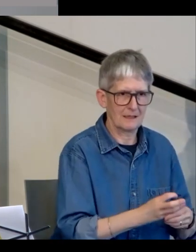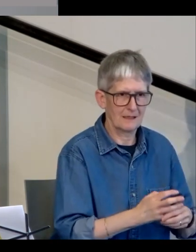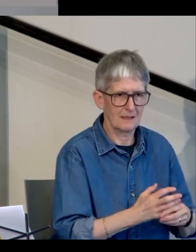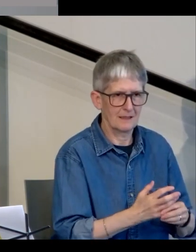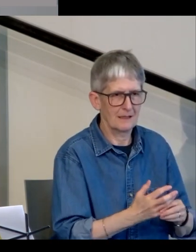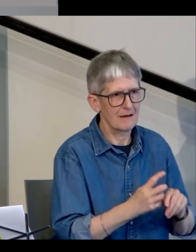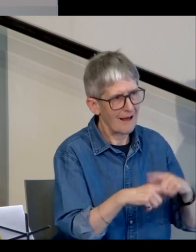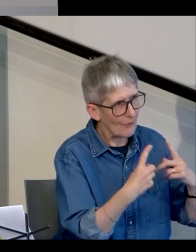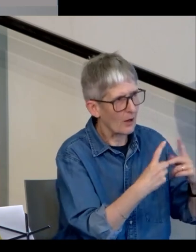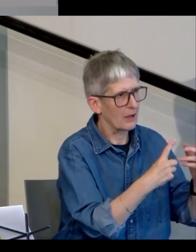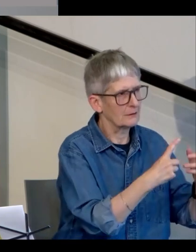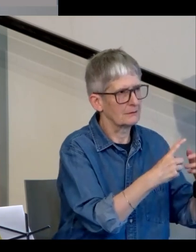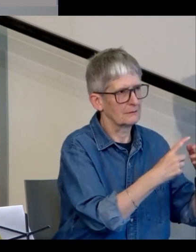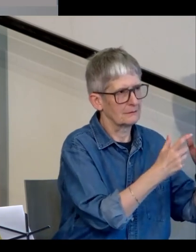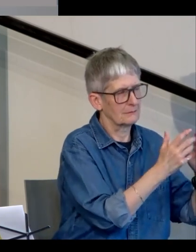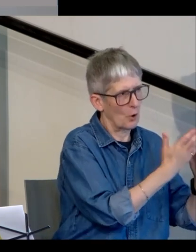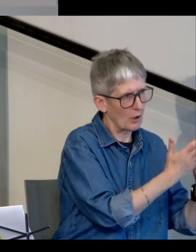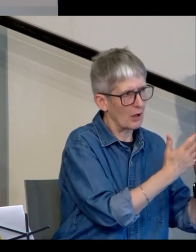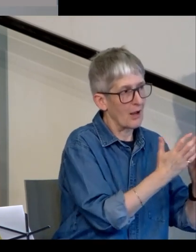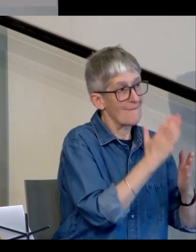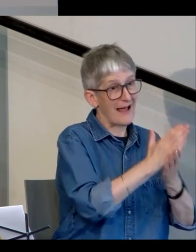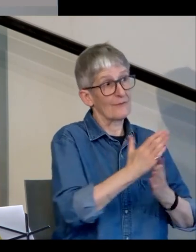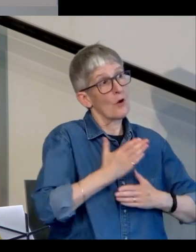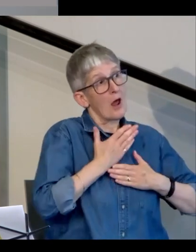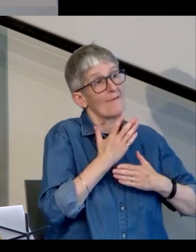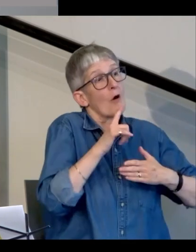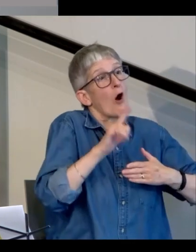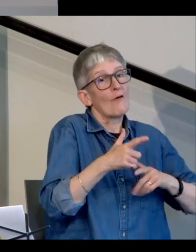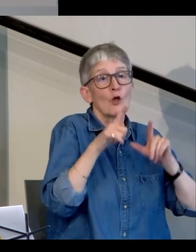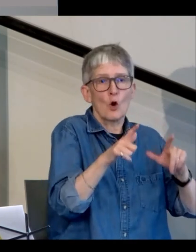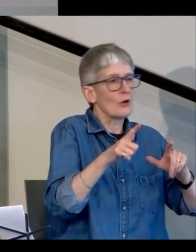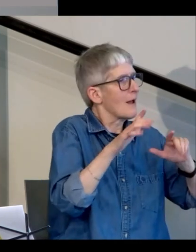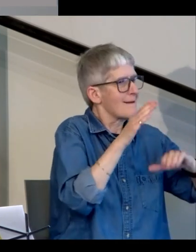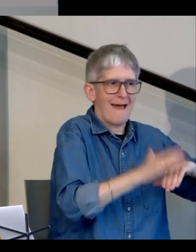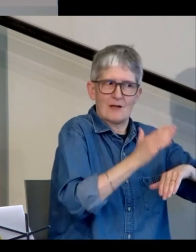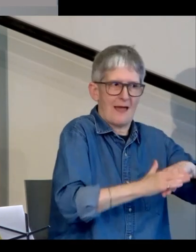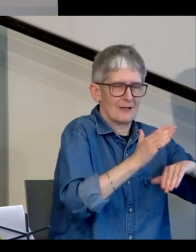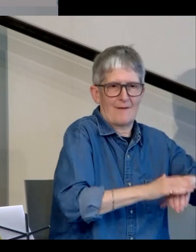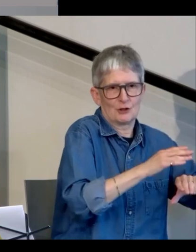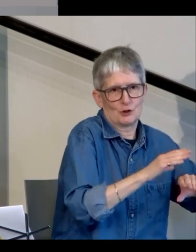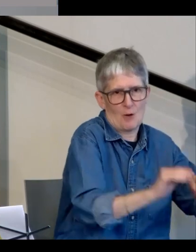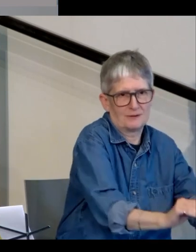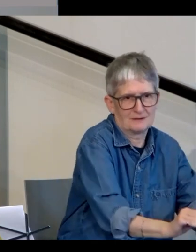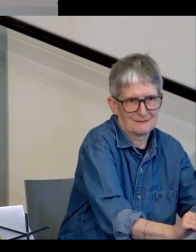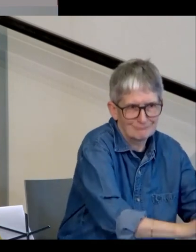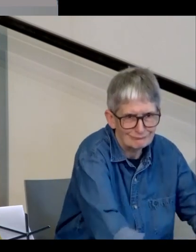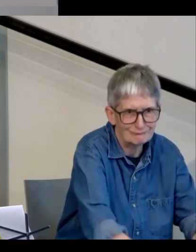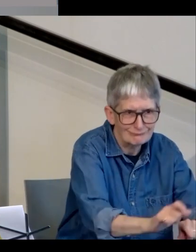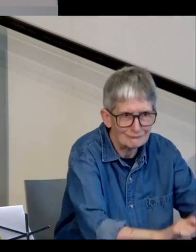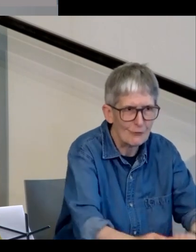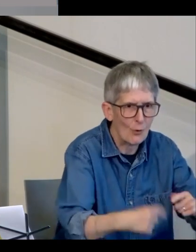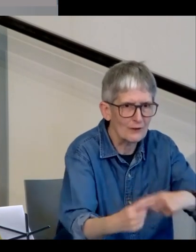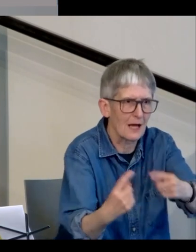Lamentations 3, 23. The faithful love of the Lord never ceases. Jeremiah 31,